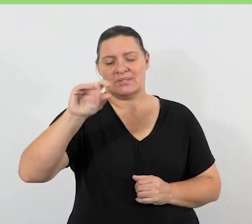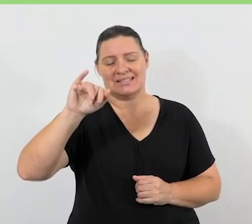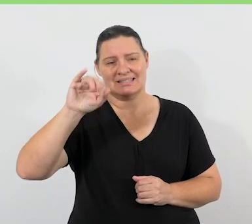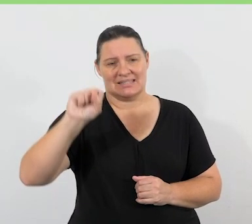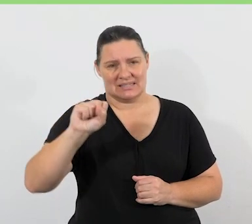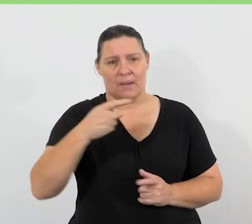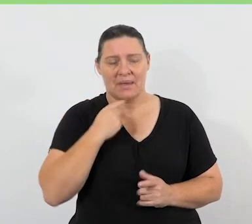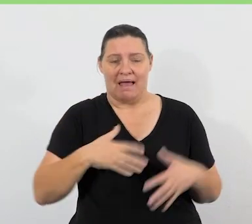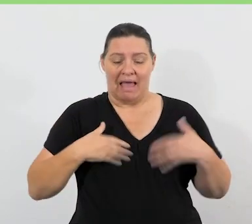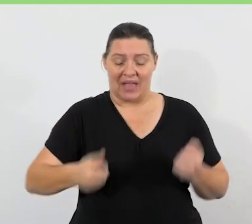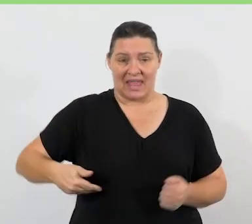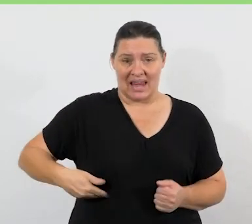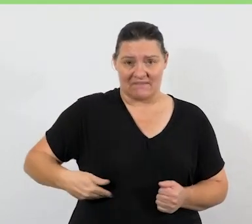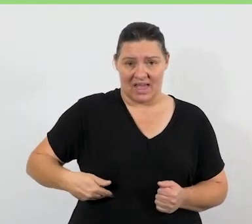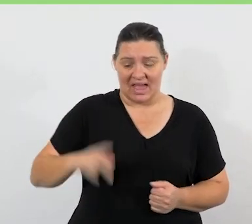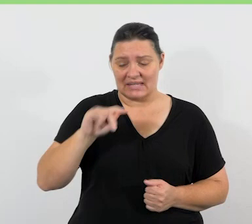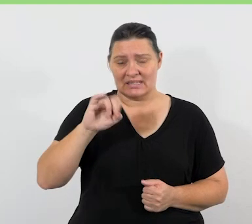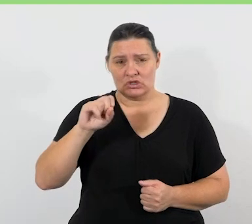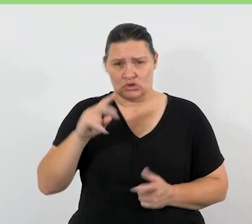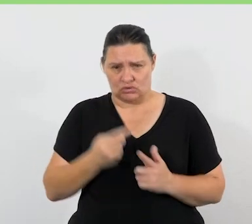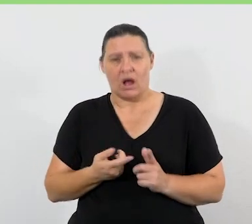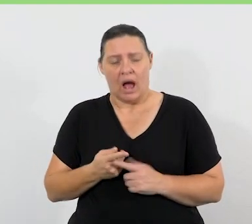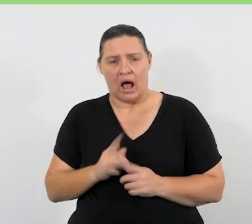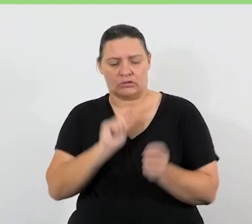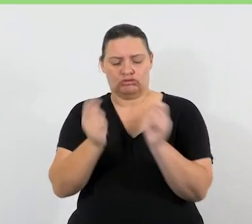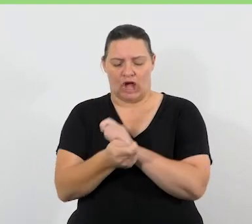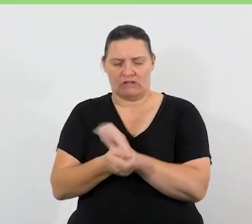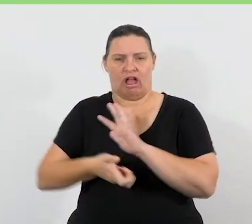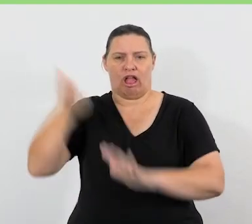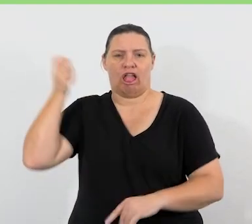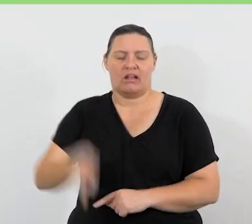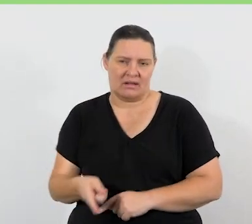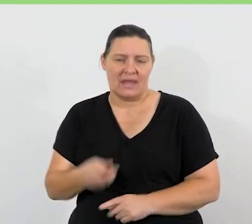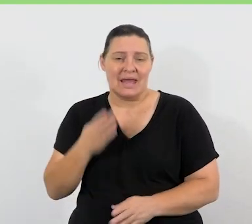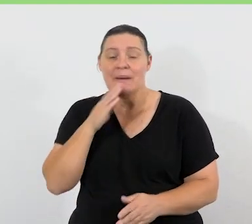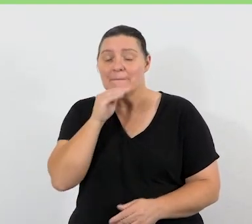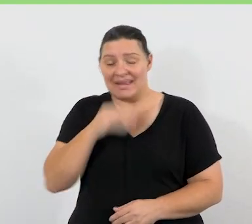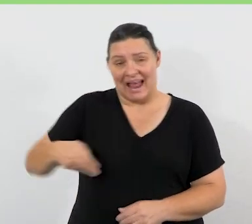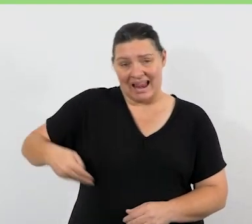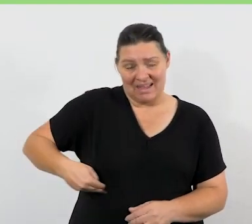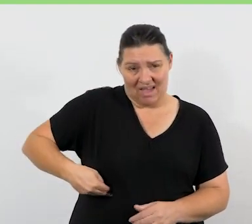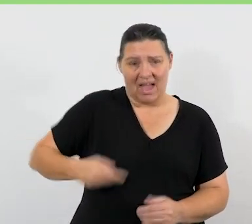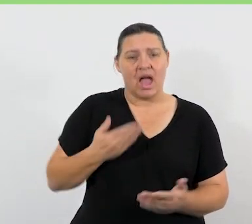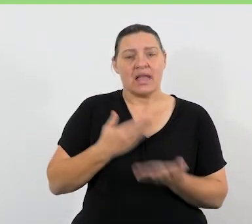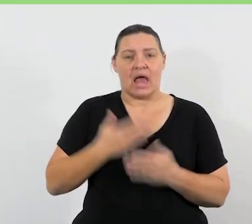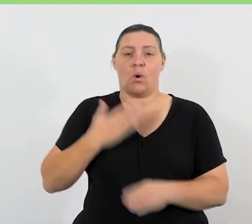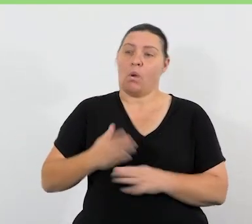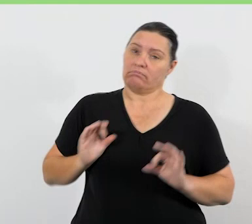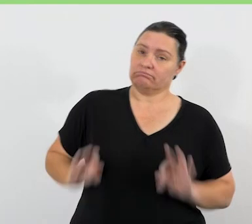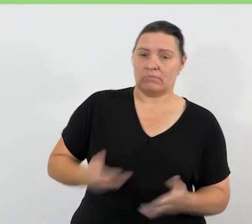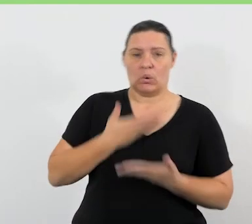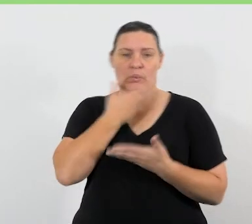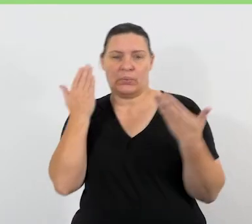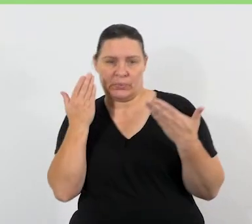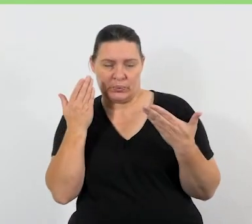healthy liver tissue with scar tissue and eventually prevents the liver from